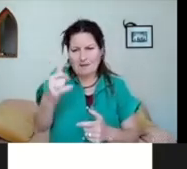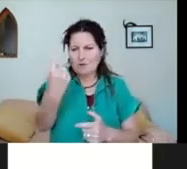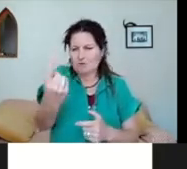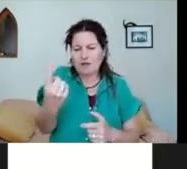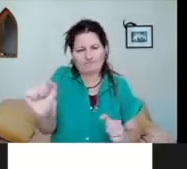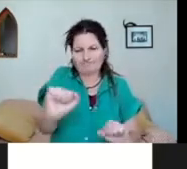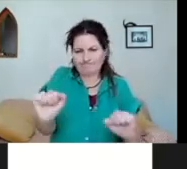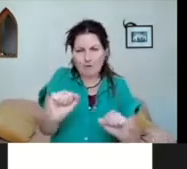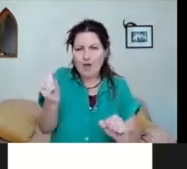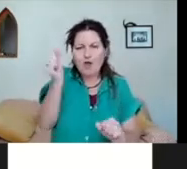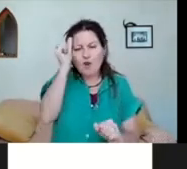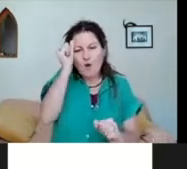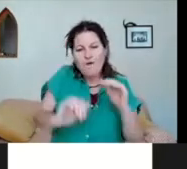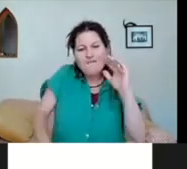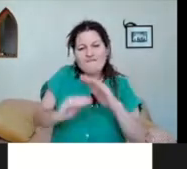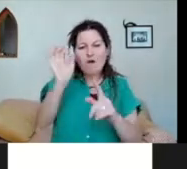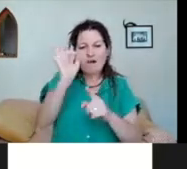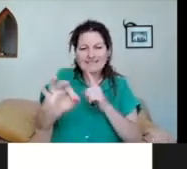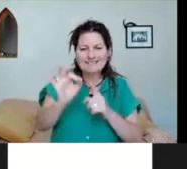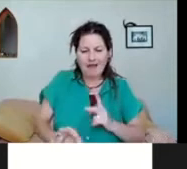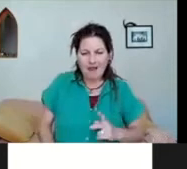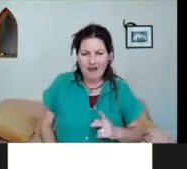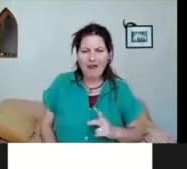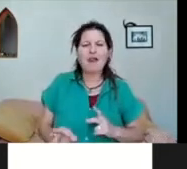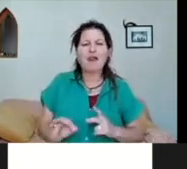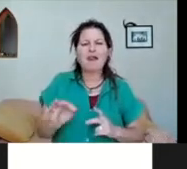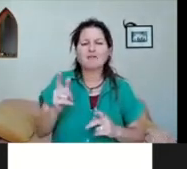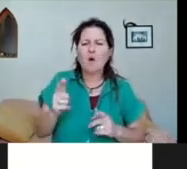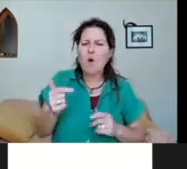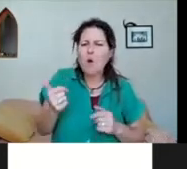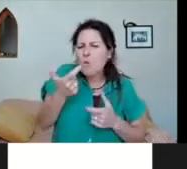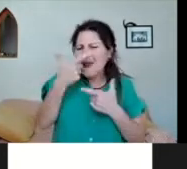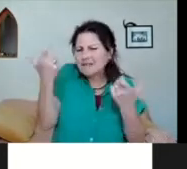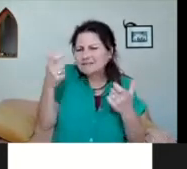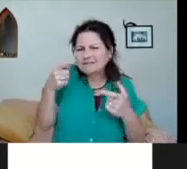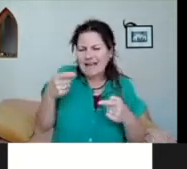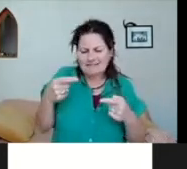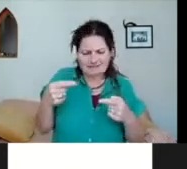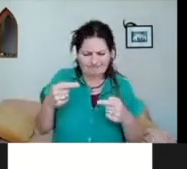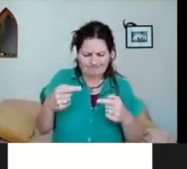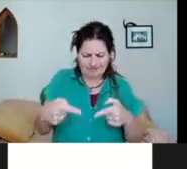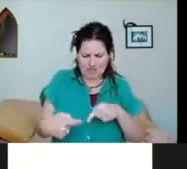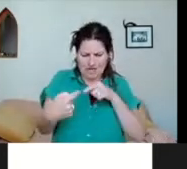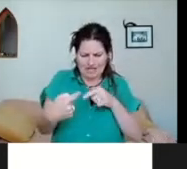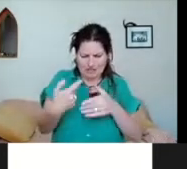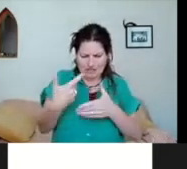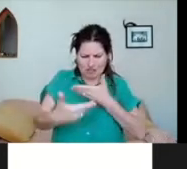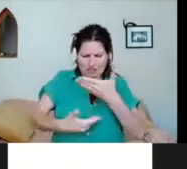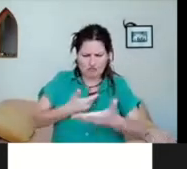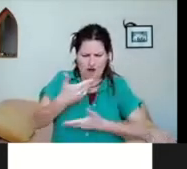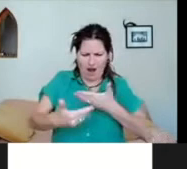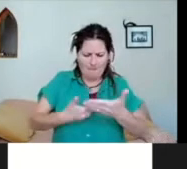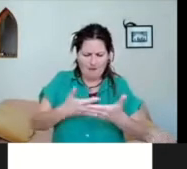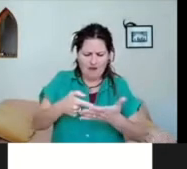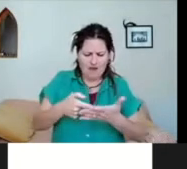the previous question, understand the challenge of needing to describe something at the beginning of a research process where you don't actually know what the outcome is